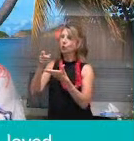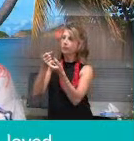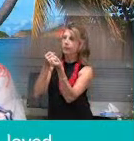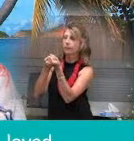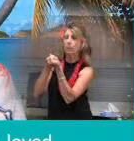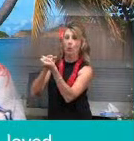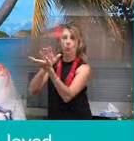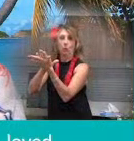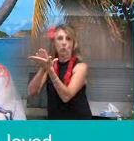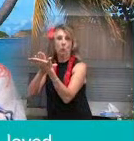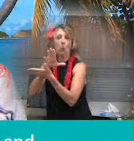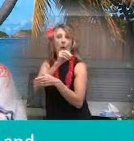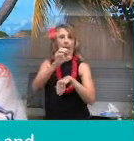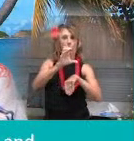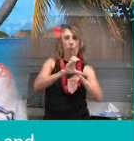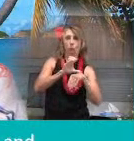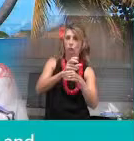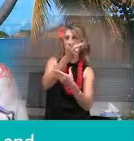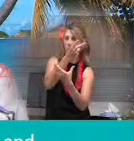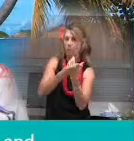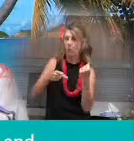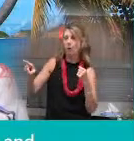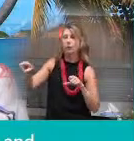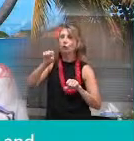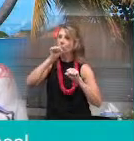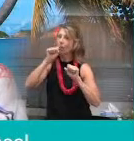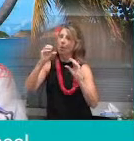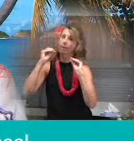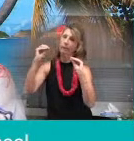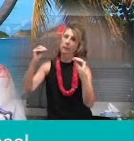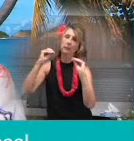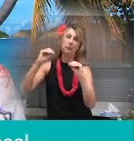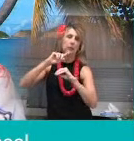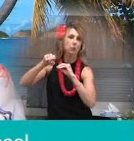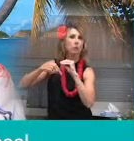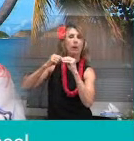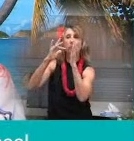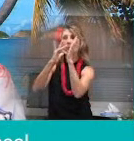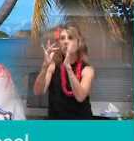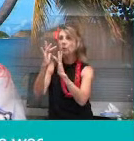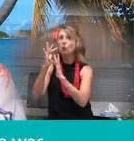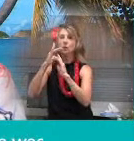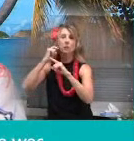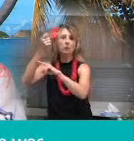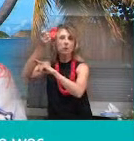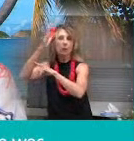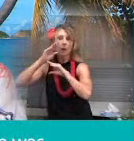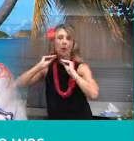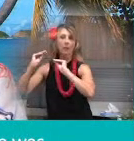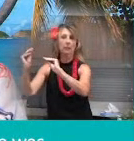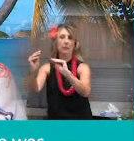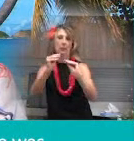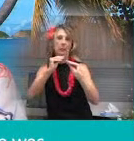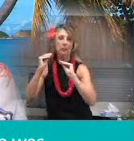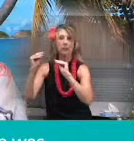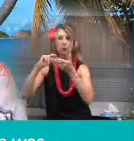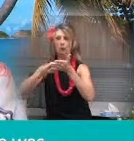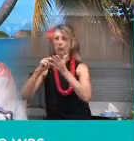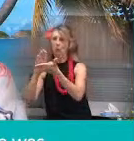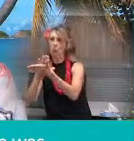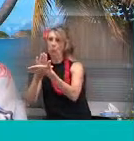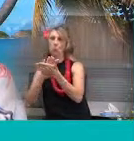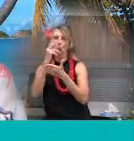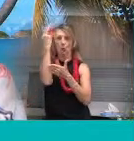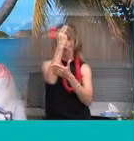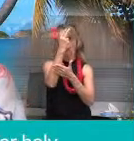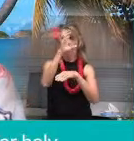community. Charlene loved bringing Jesus to her students and helping to strengthen this school and parish partnership.